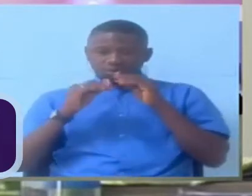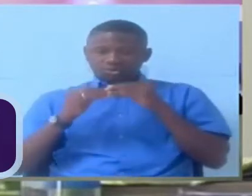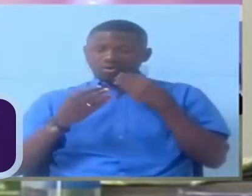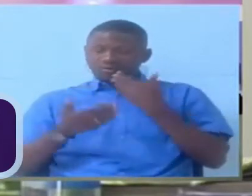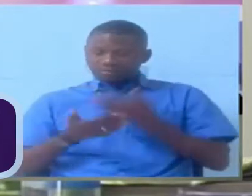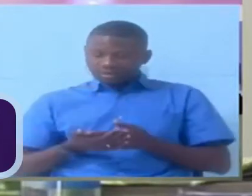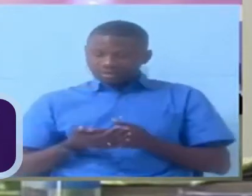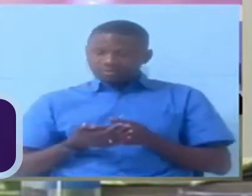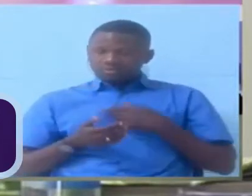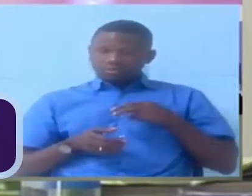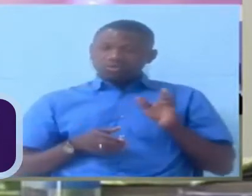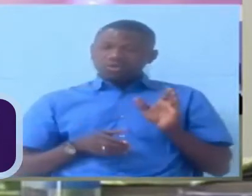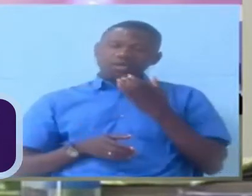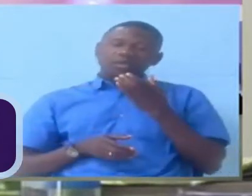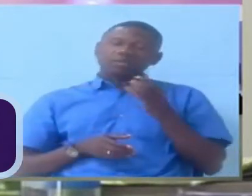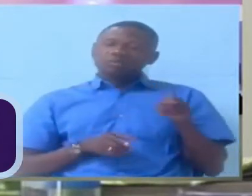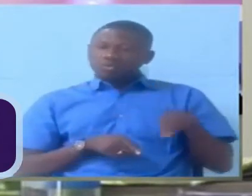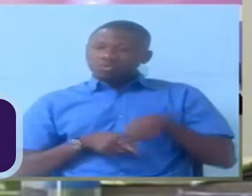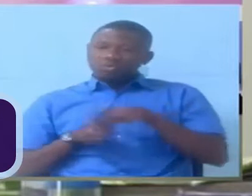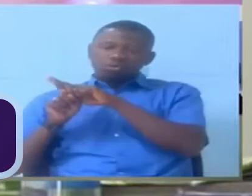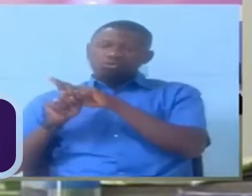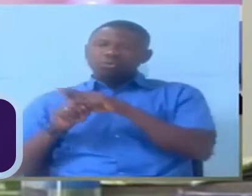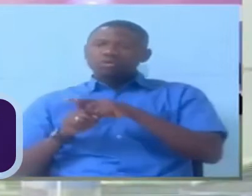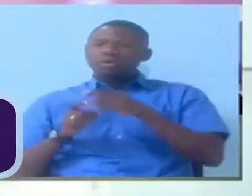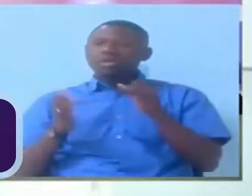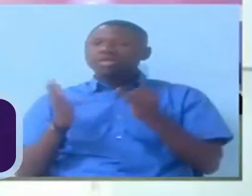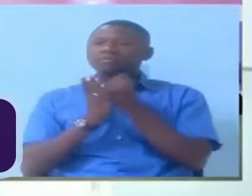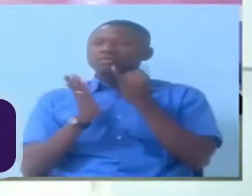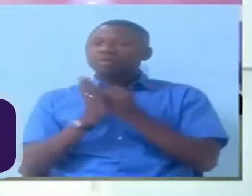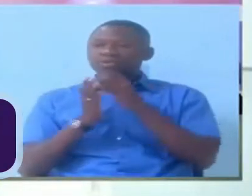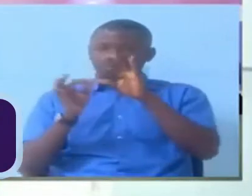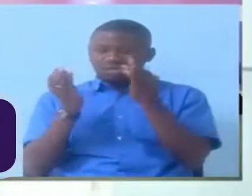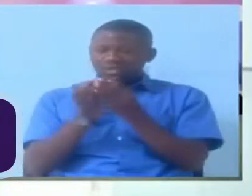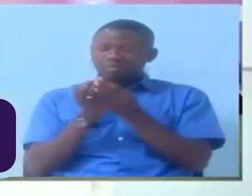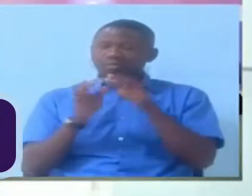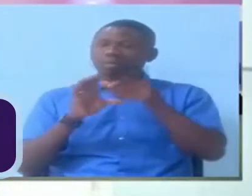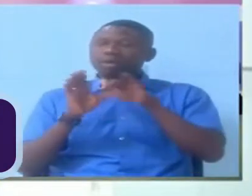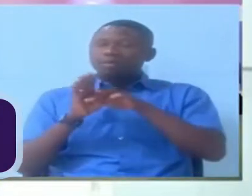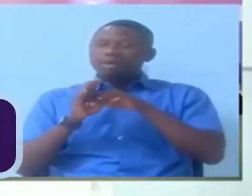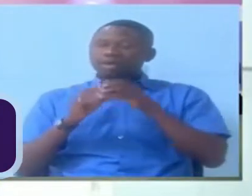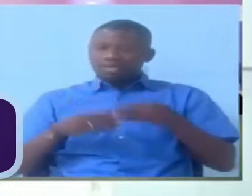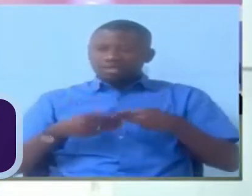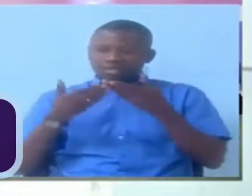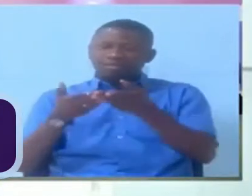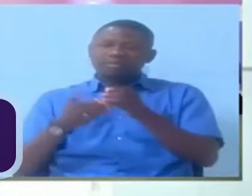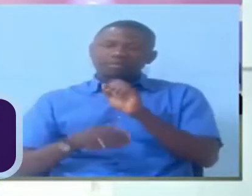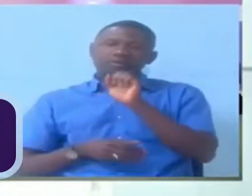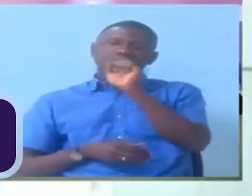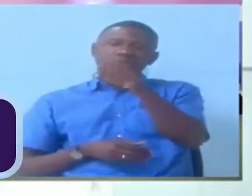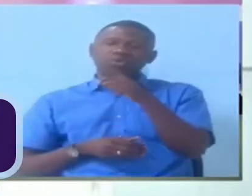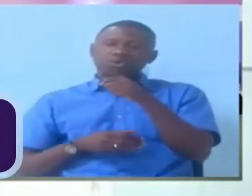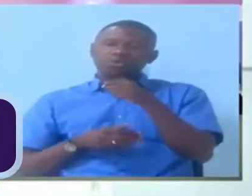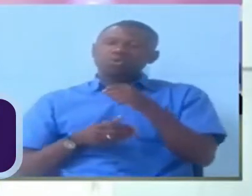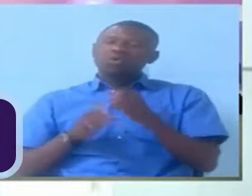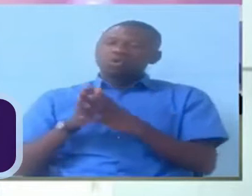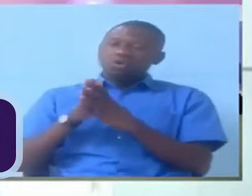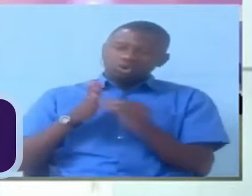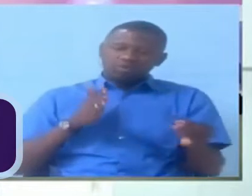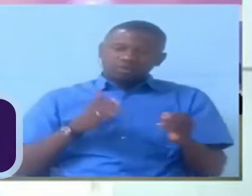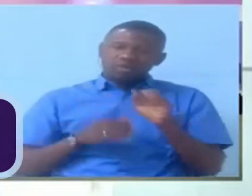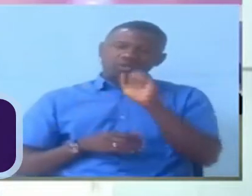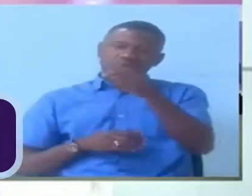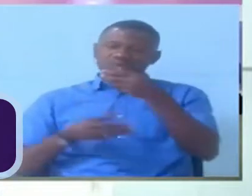lumenuto nata wolle ken nusrat faye karawni na silola karola. I don't want to belabor the point, but do you